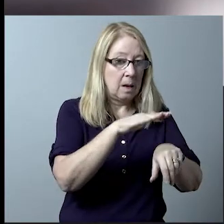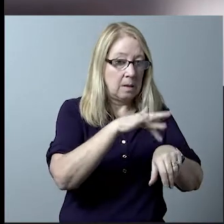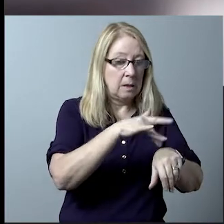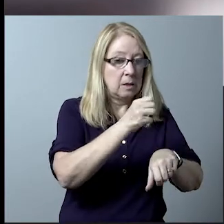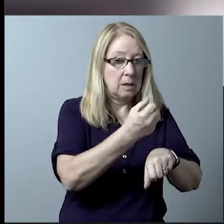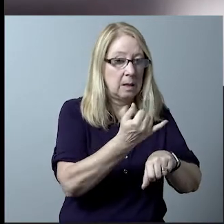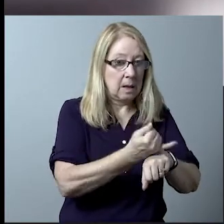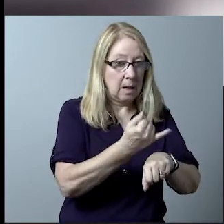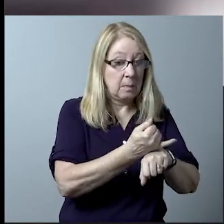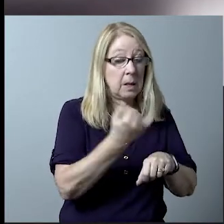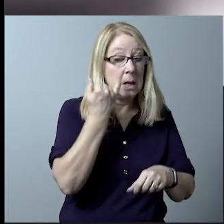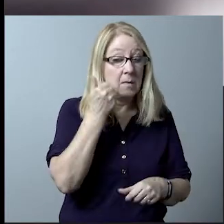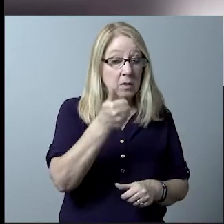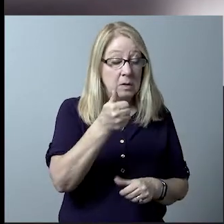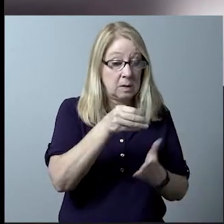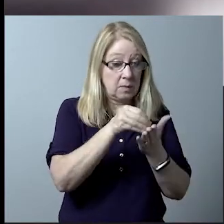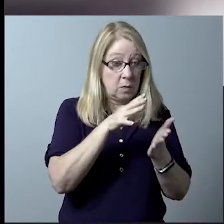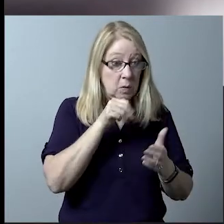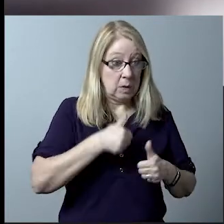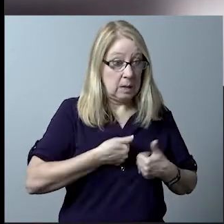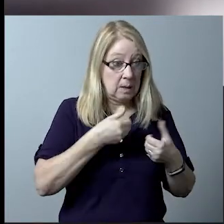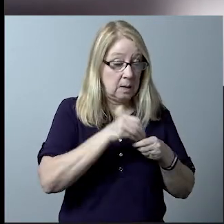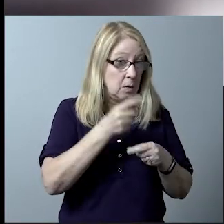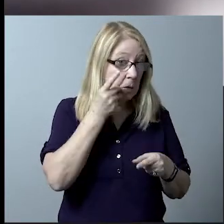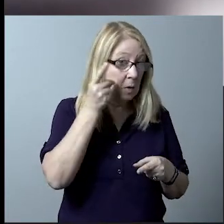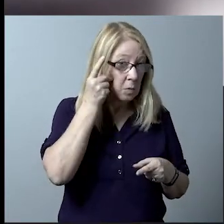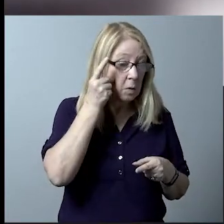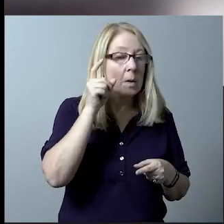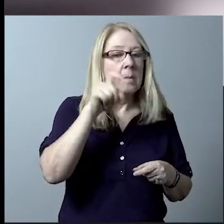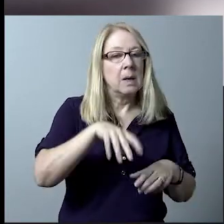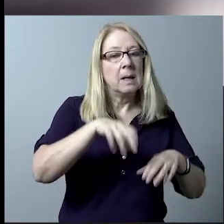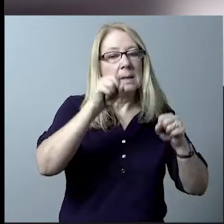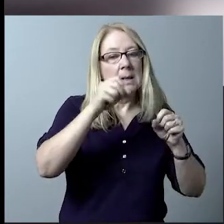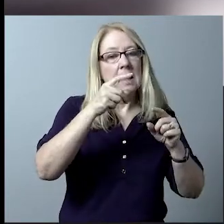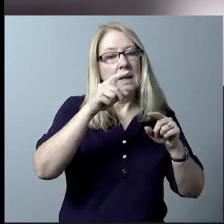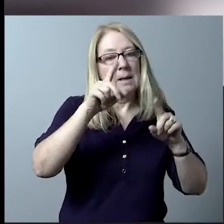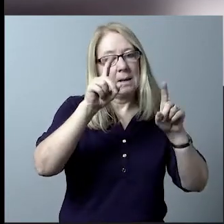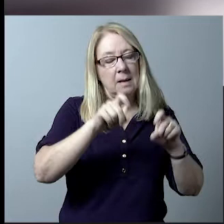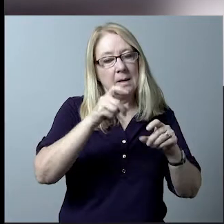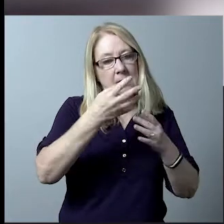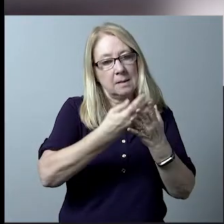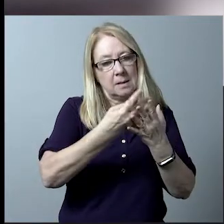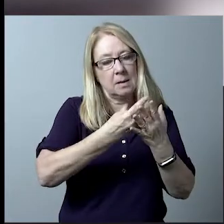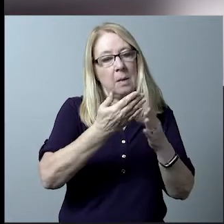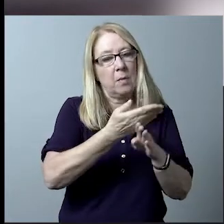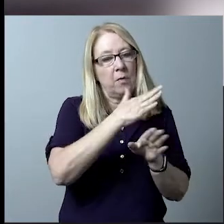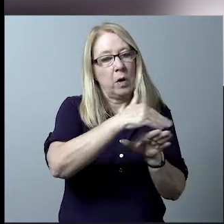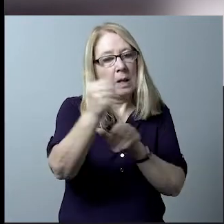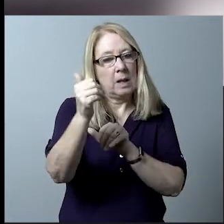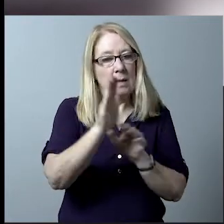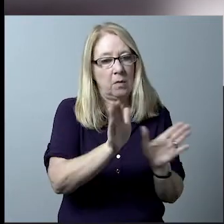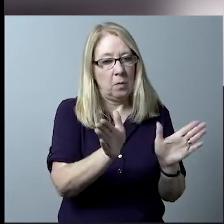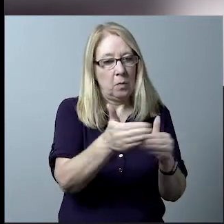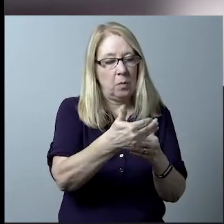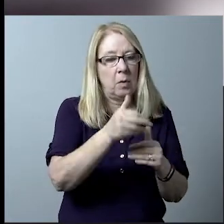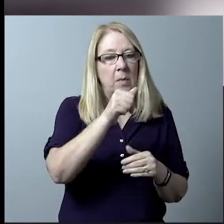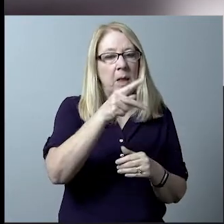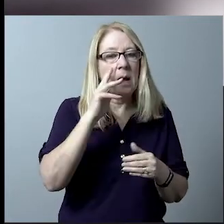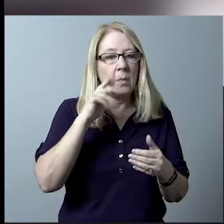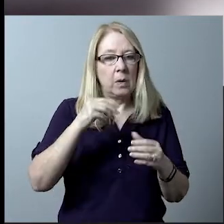onto campus. And if you're a student that lives in housing, you should take the assessment before you leave your